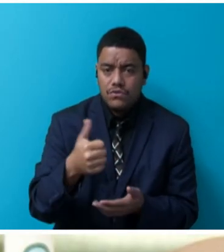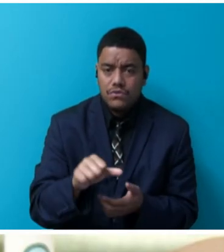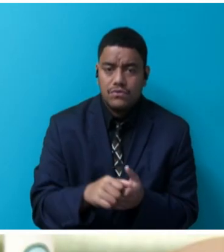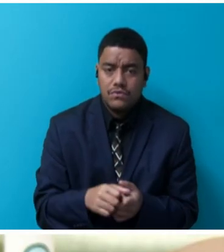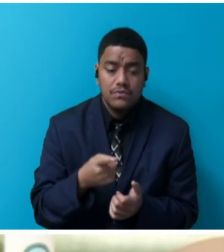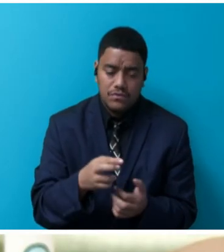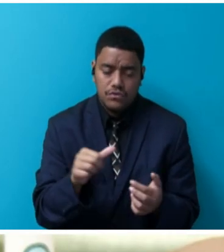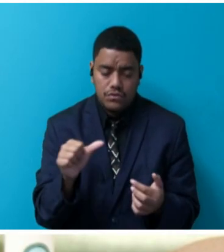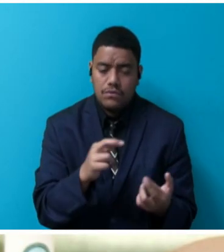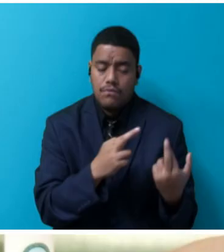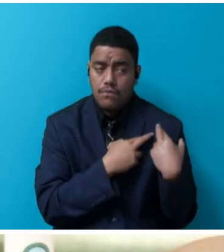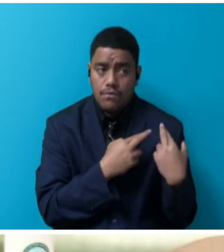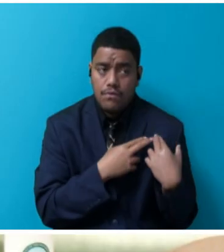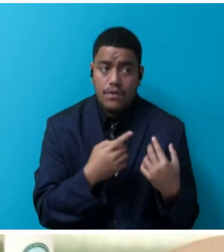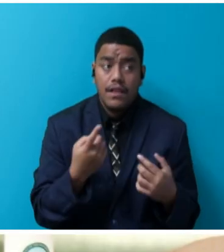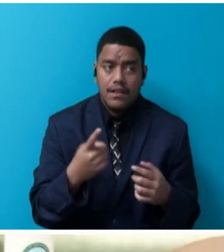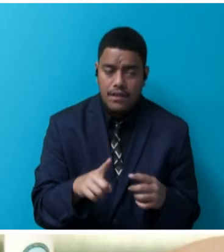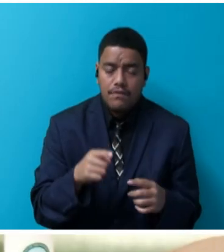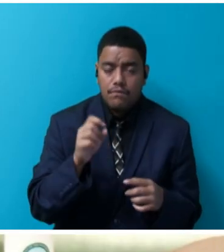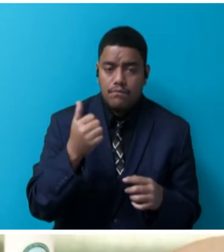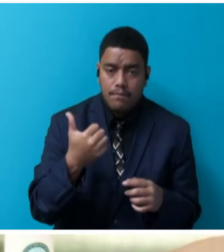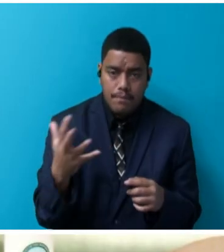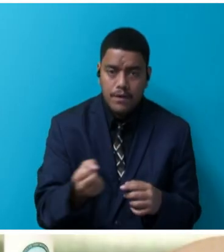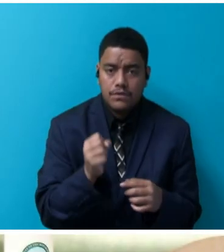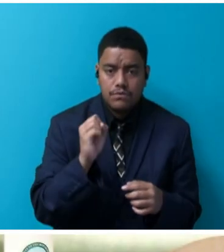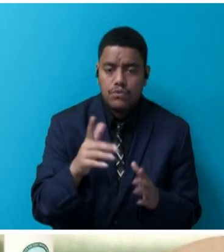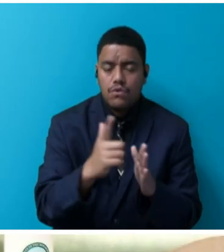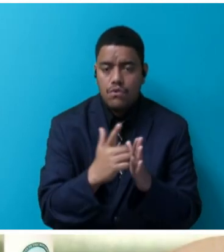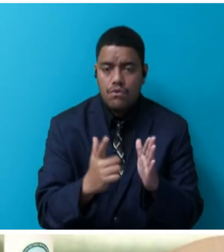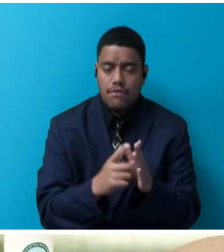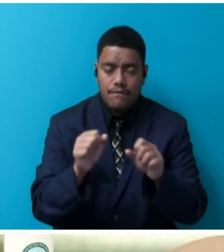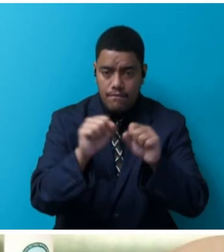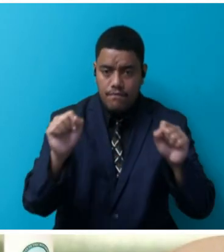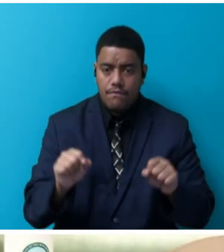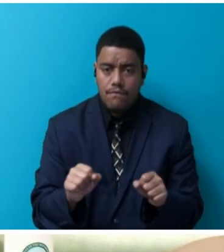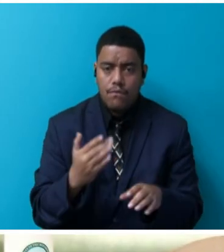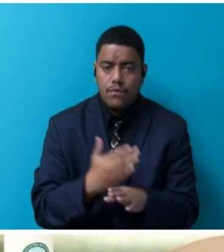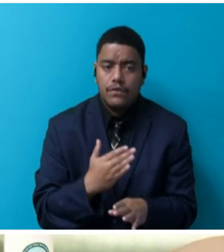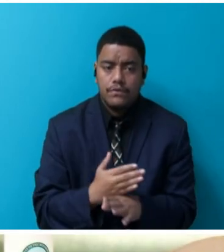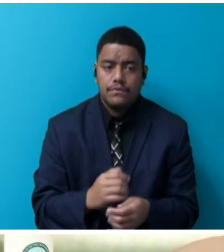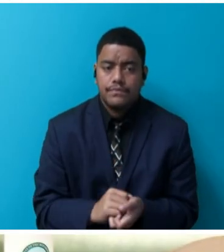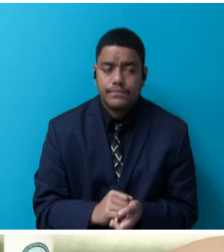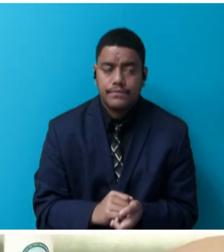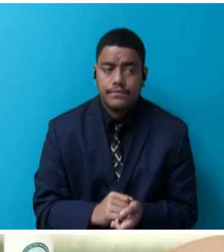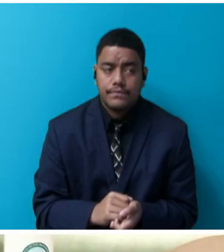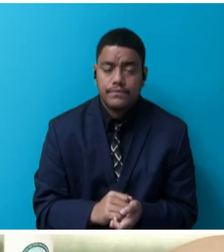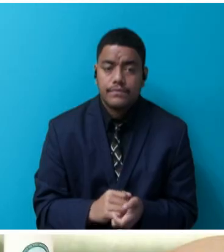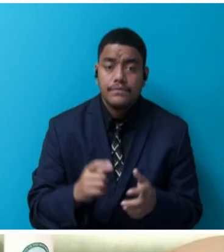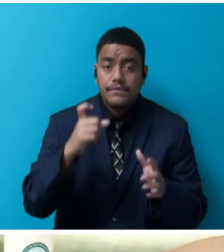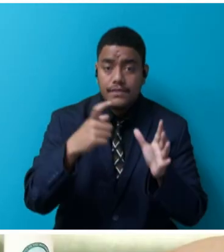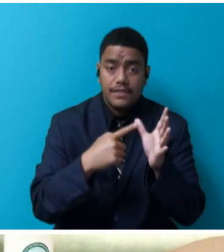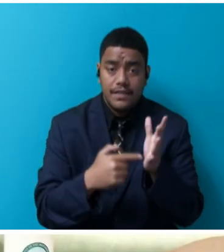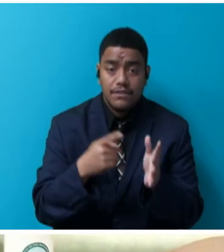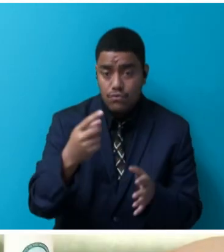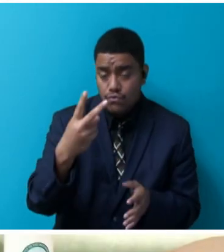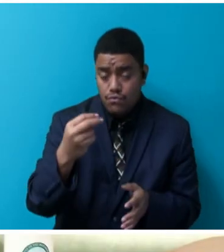responsive, relevant, and effective legislative framework. Also, the Act enacted in